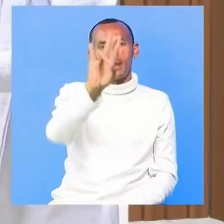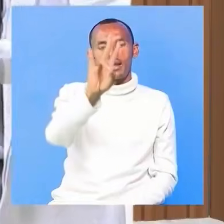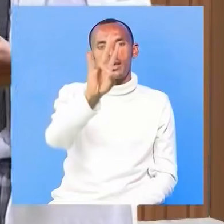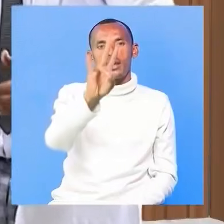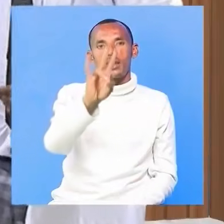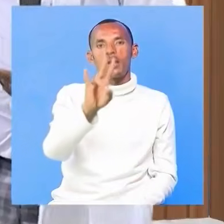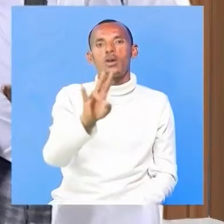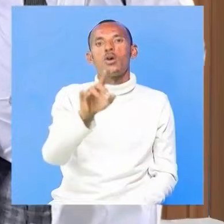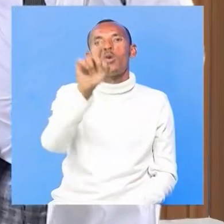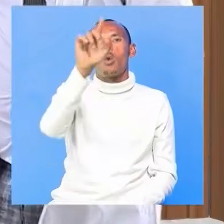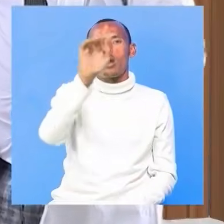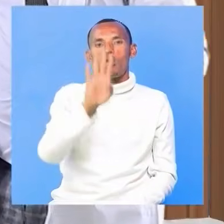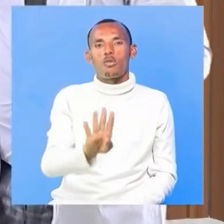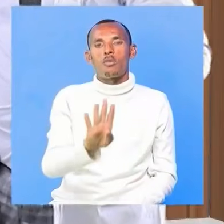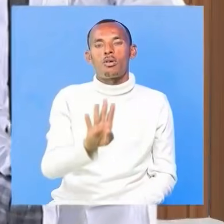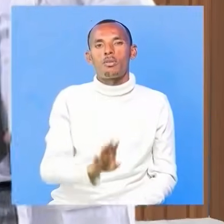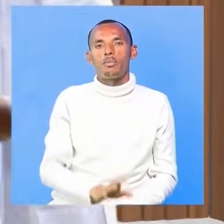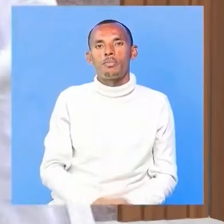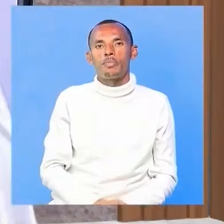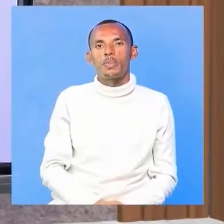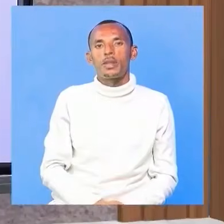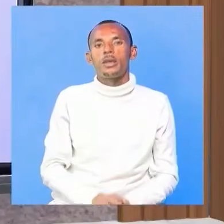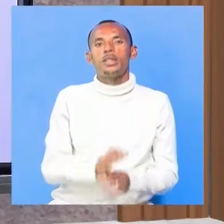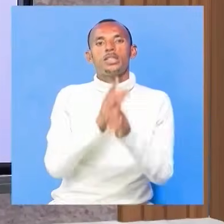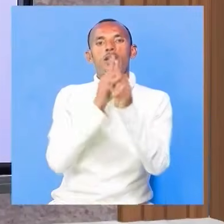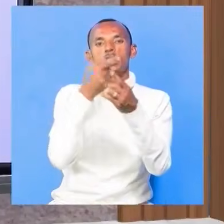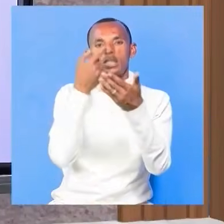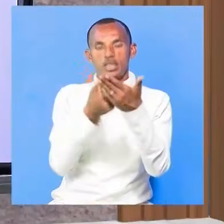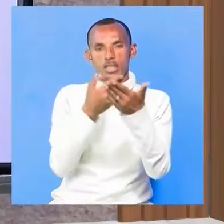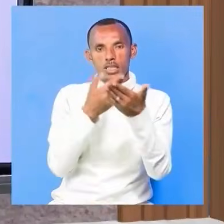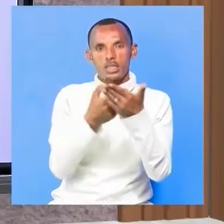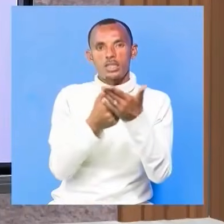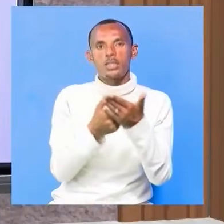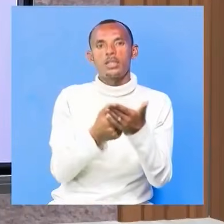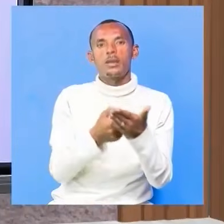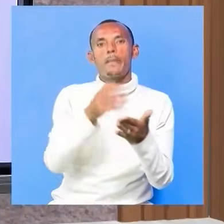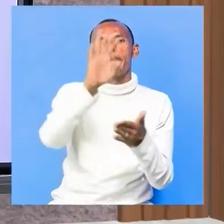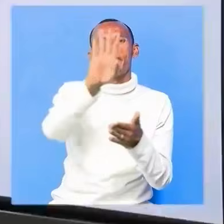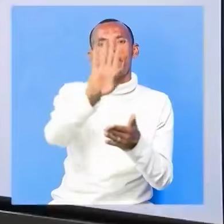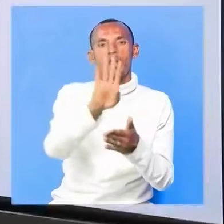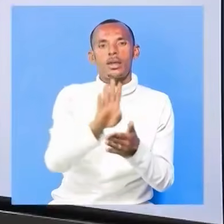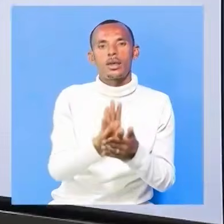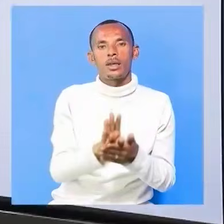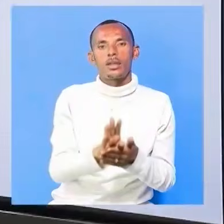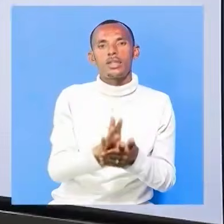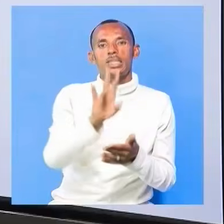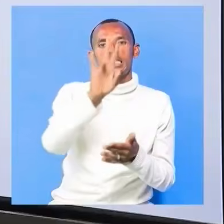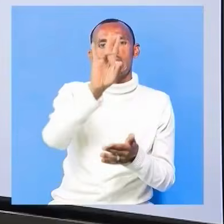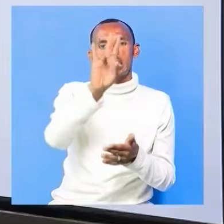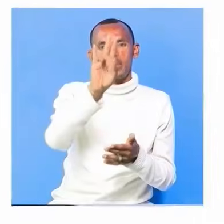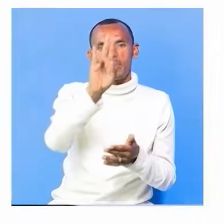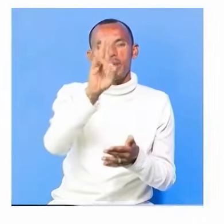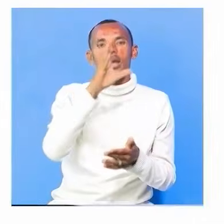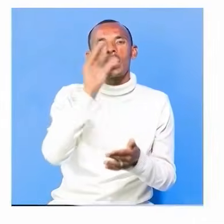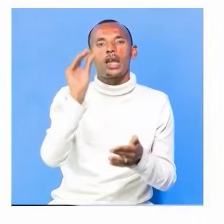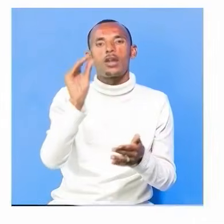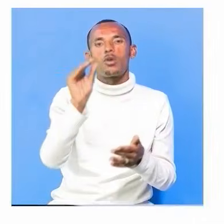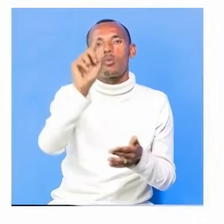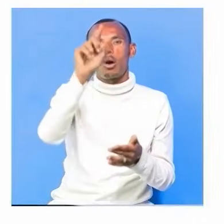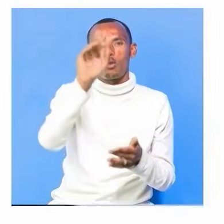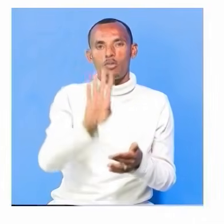7 and 1/4. So the answer for D part becomes 7